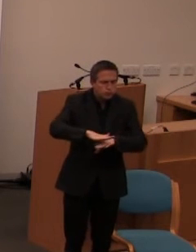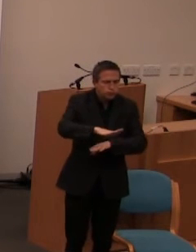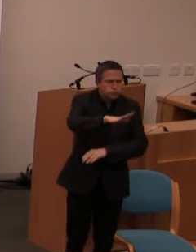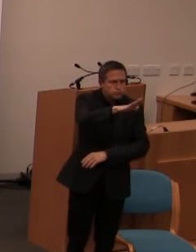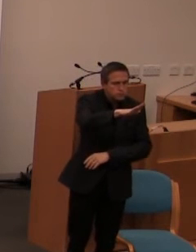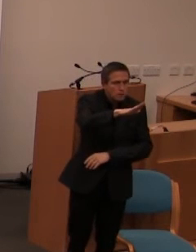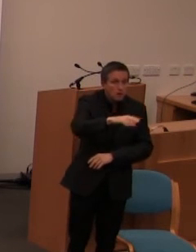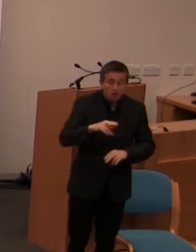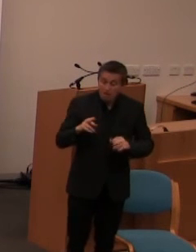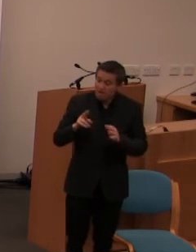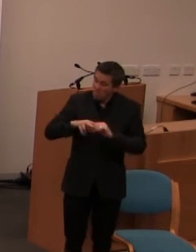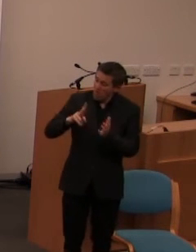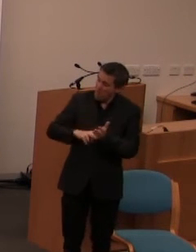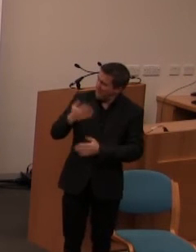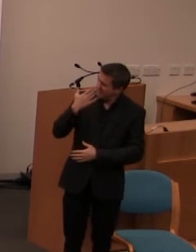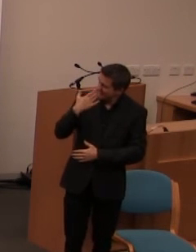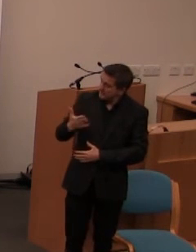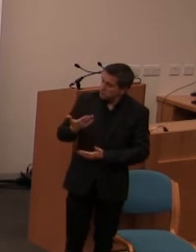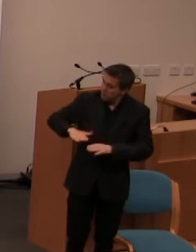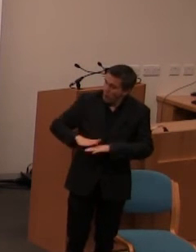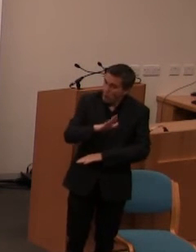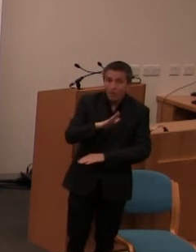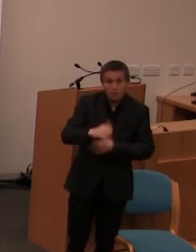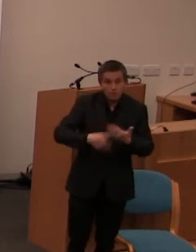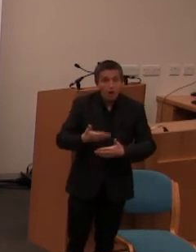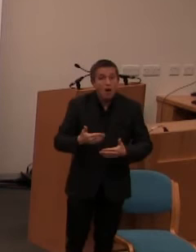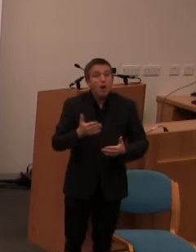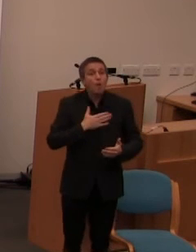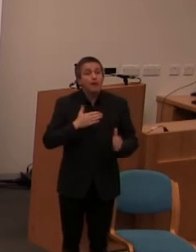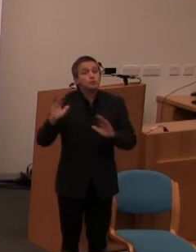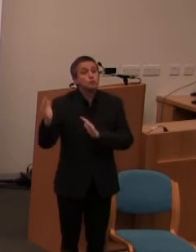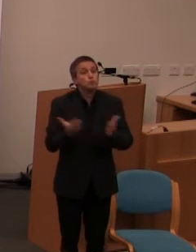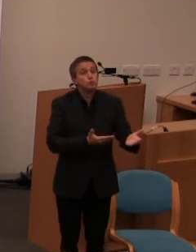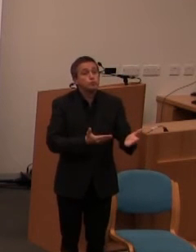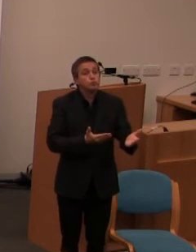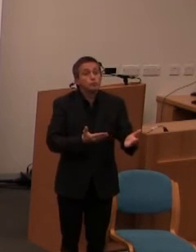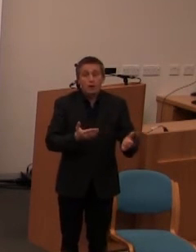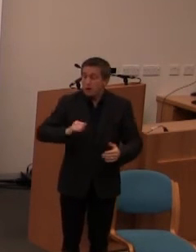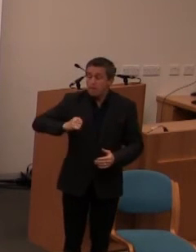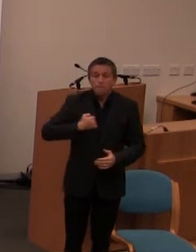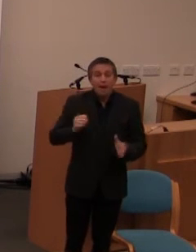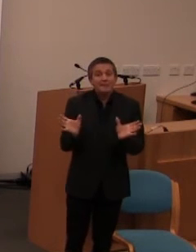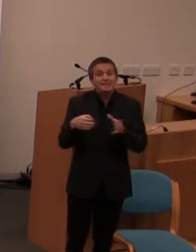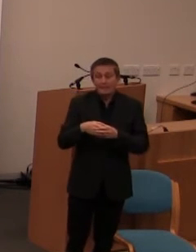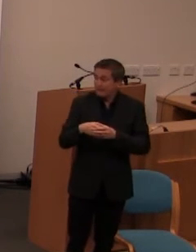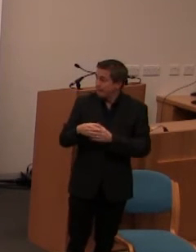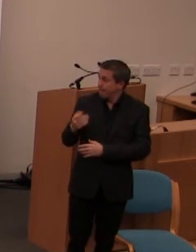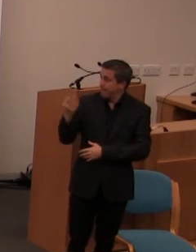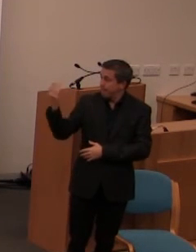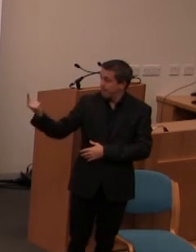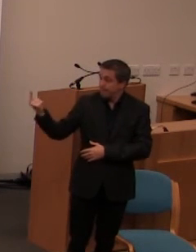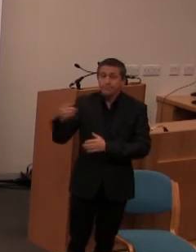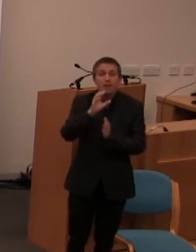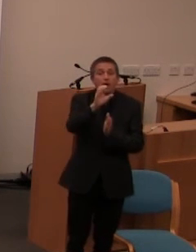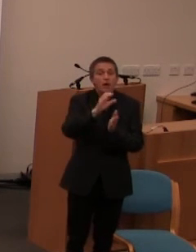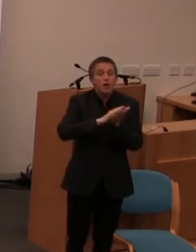at the moment, which is in a really positive sense. So I'd like to introduce, from my point of view, the Scottish Government delegation. We're joined by Christine